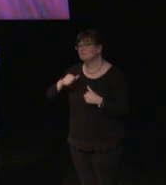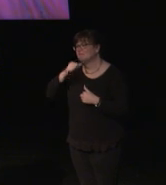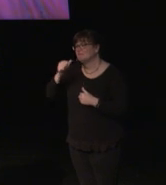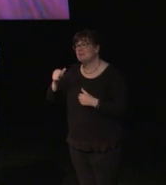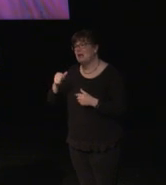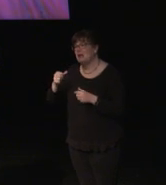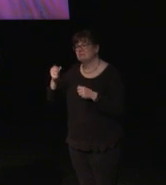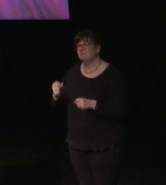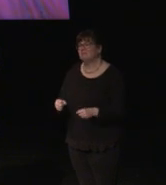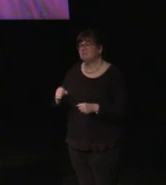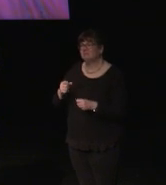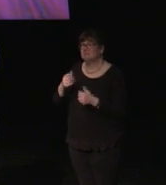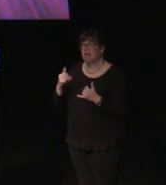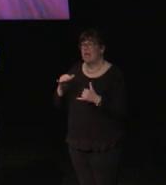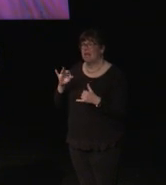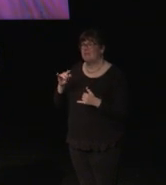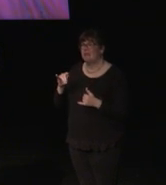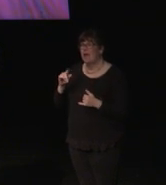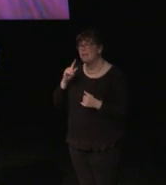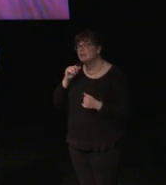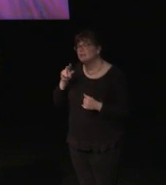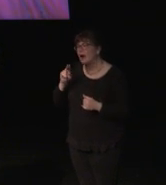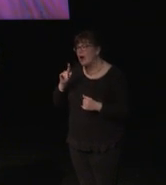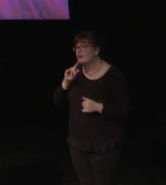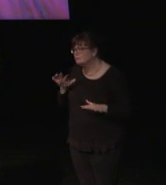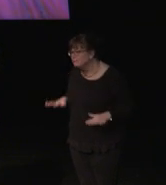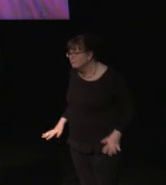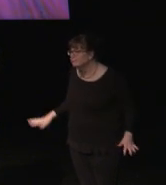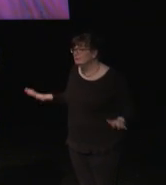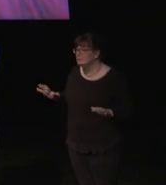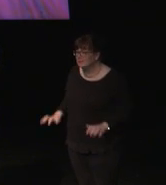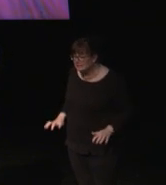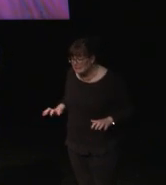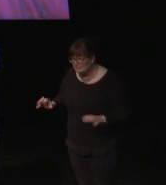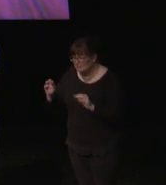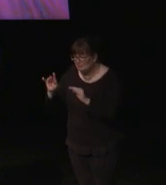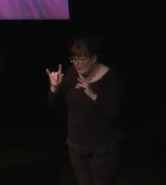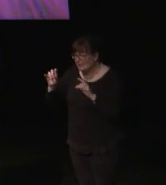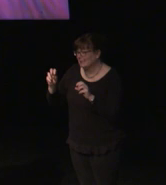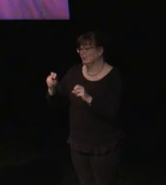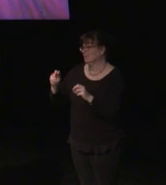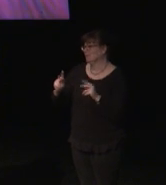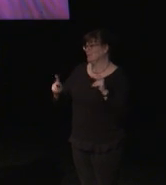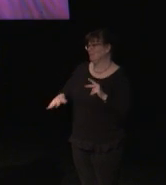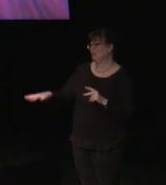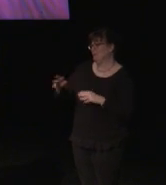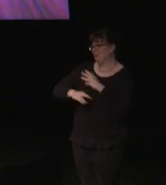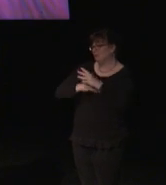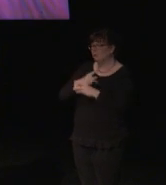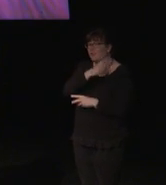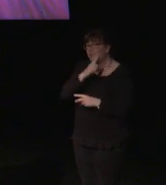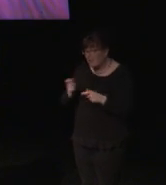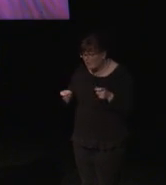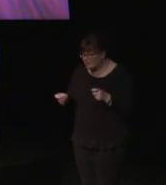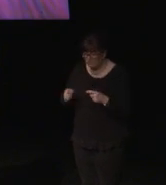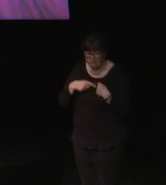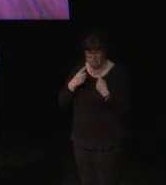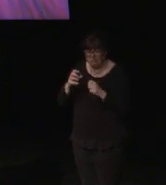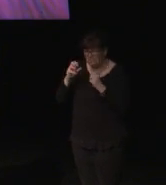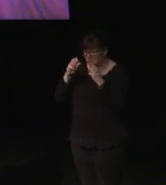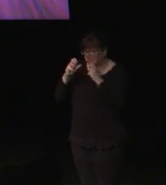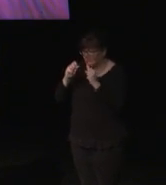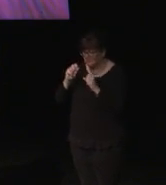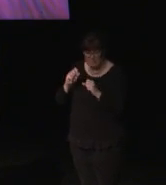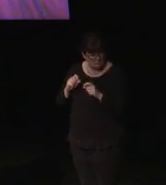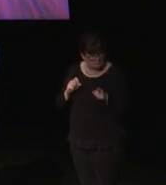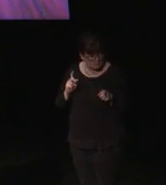guy, you know, unlike millions of people in the world. But FIFA has had some really amazing controls for a really long time.